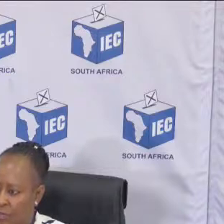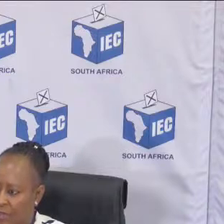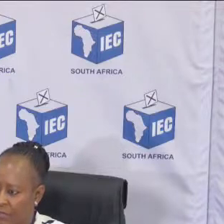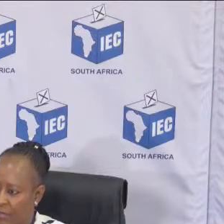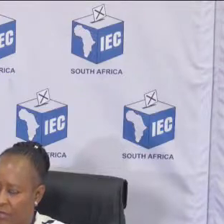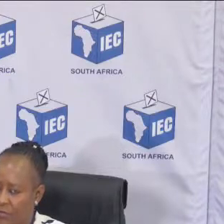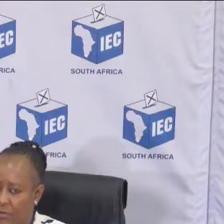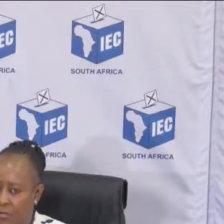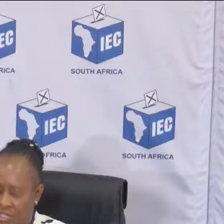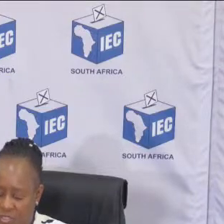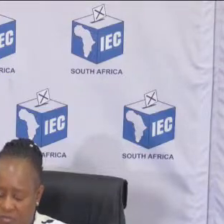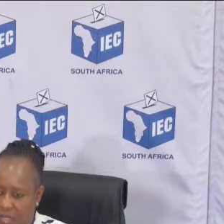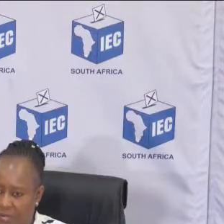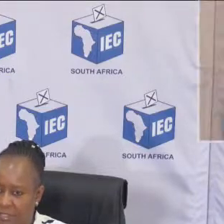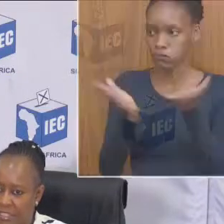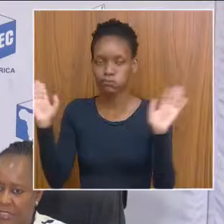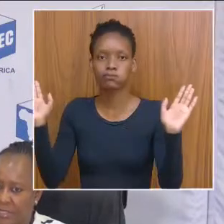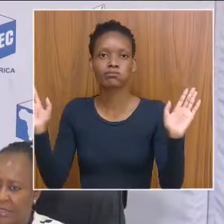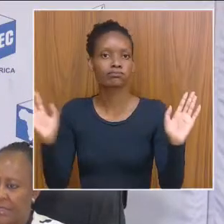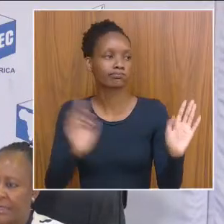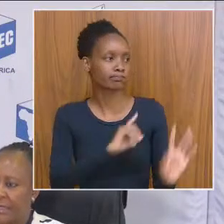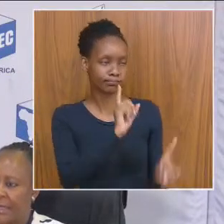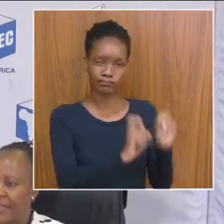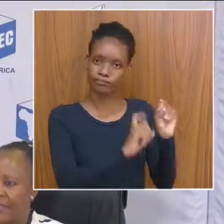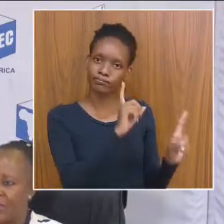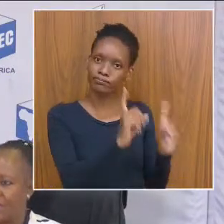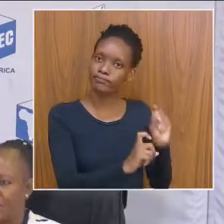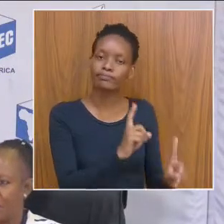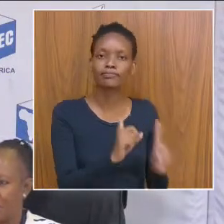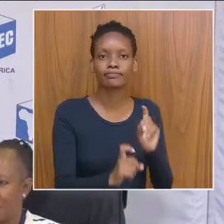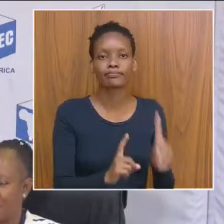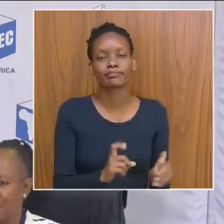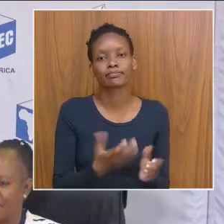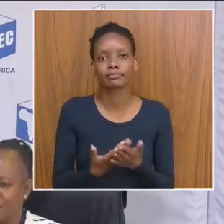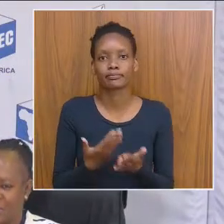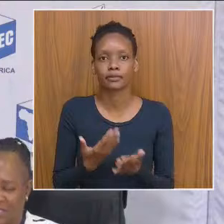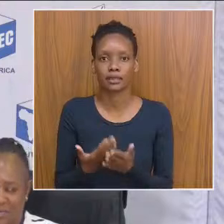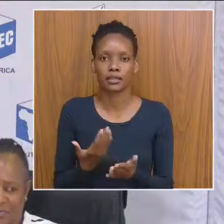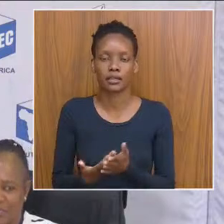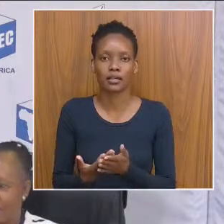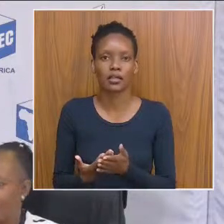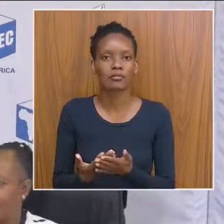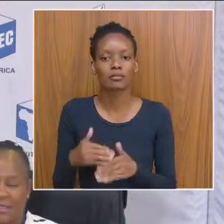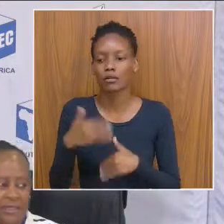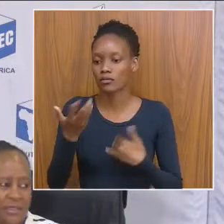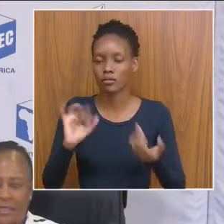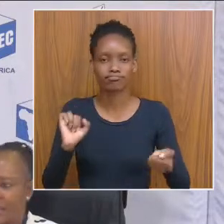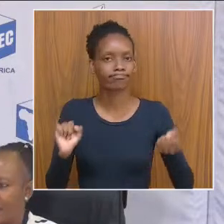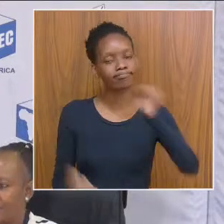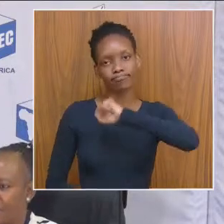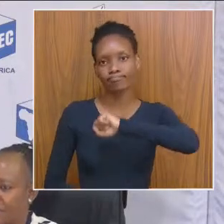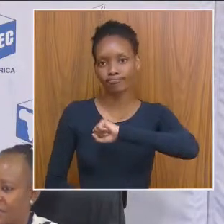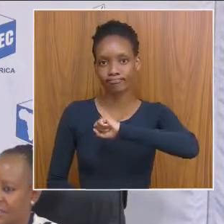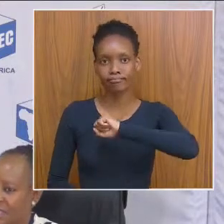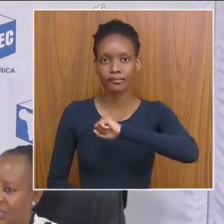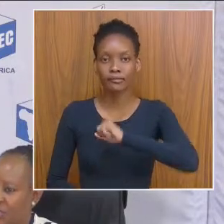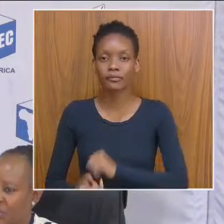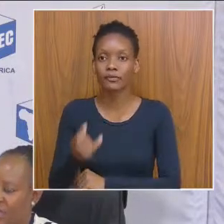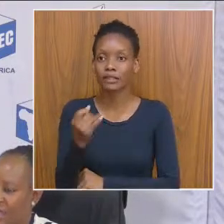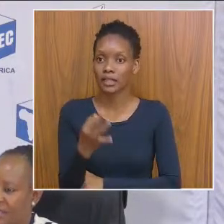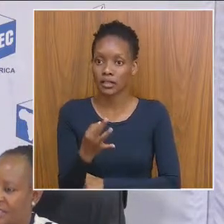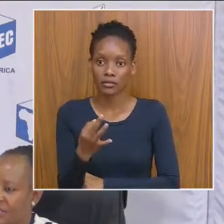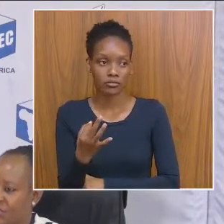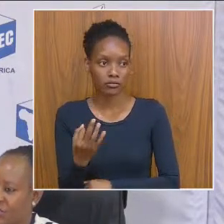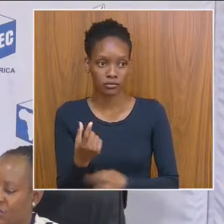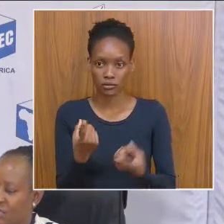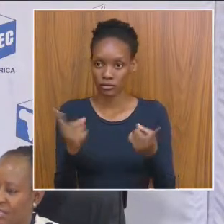I'm going to open the floor for questions of clarity, and then we can wrap up this morning's briefing. If I may see a